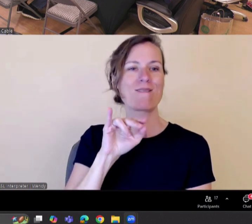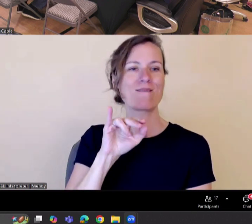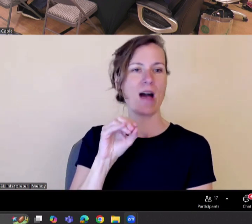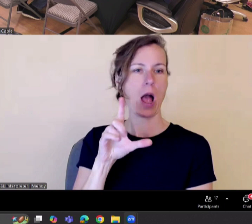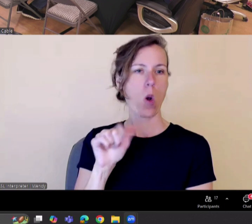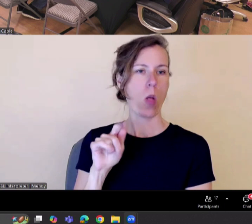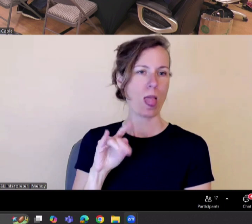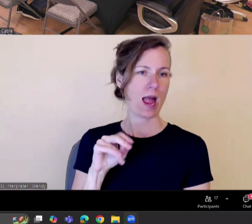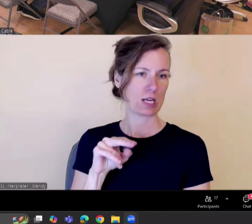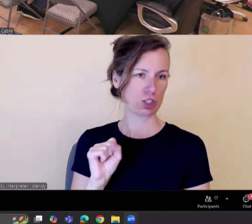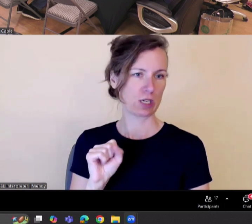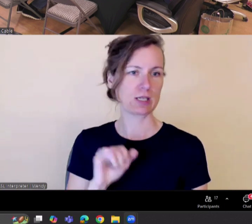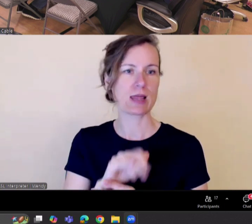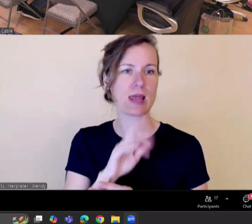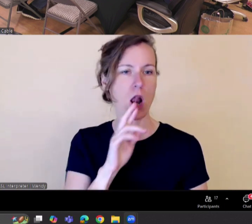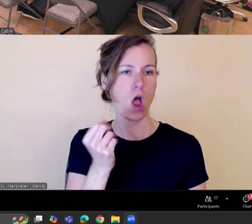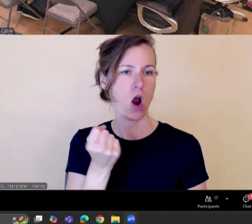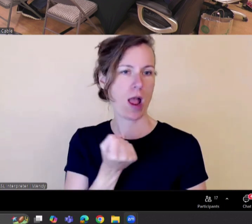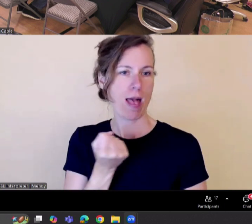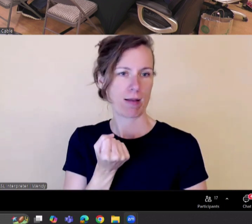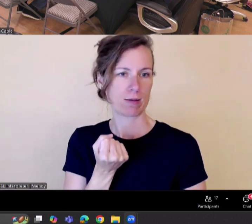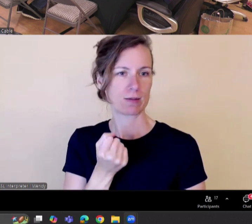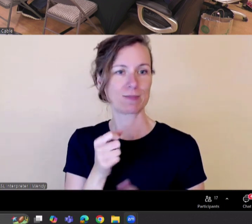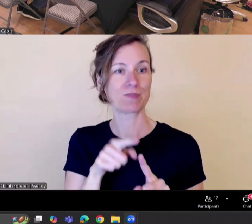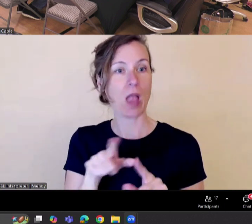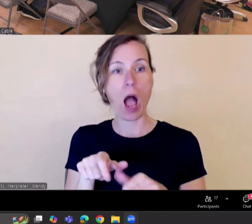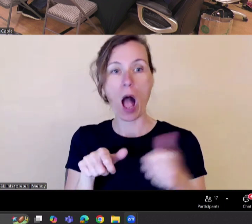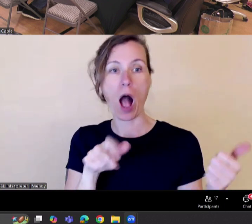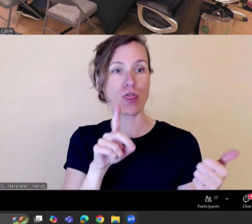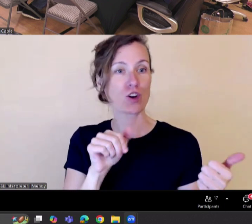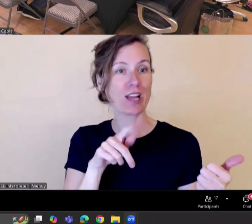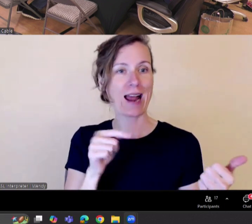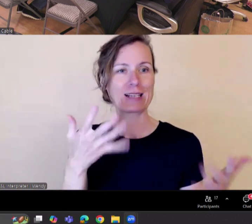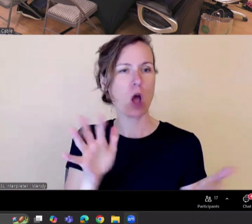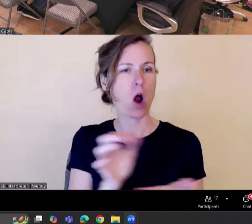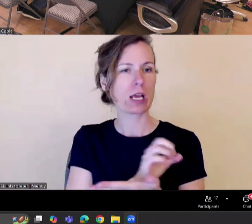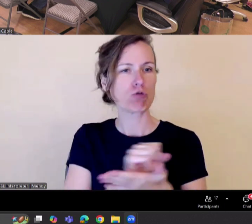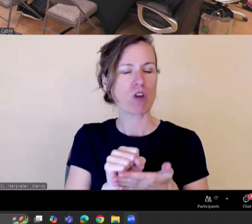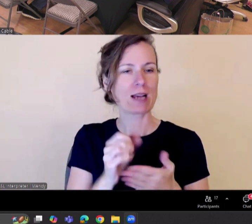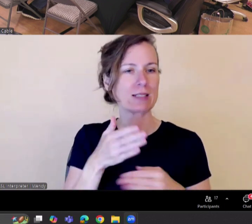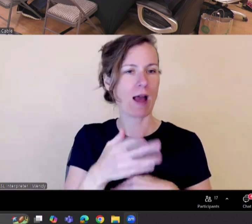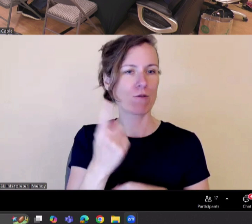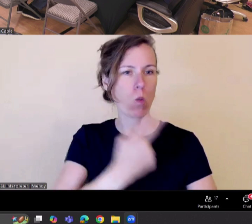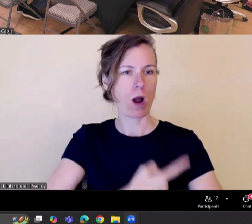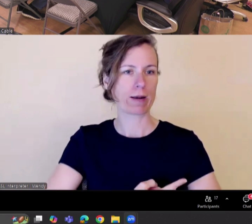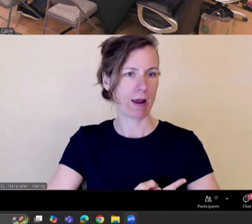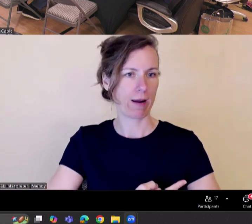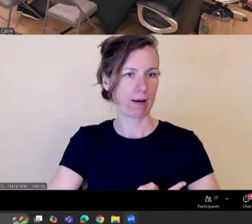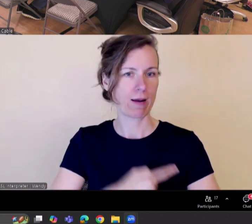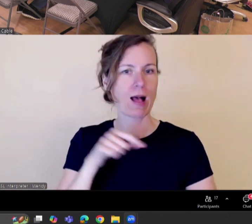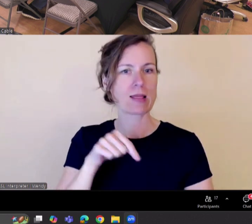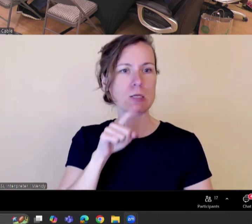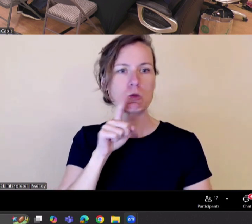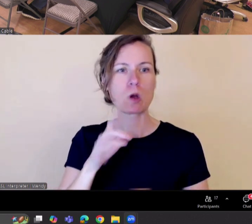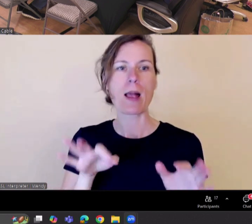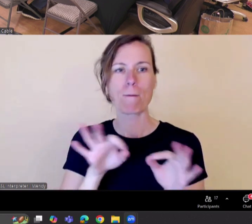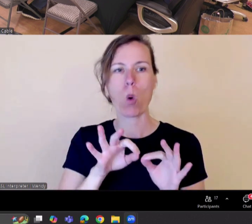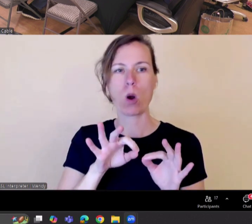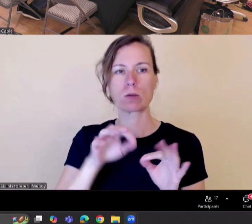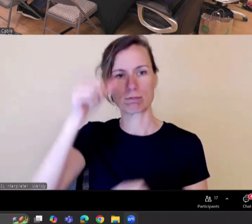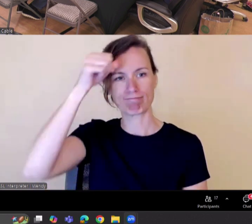held, that the non-violation data are erased after a day. This is all important information to